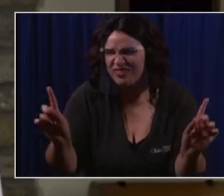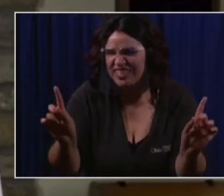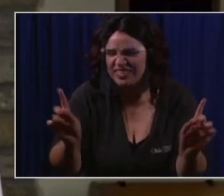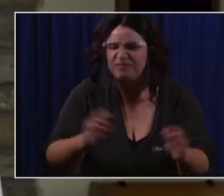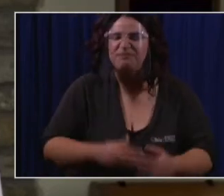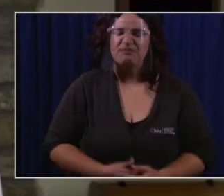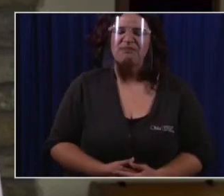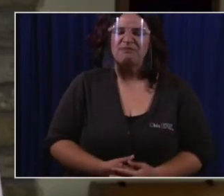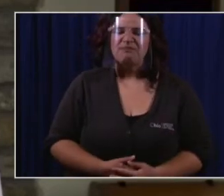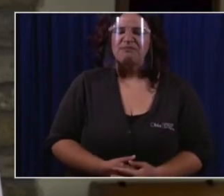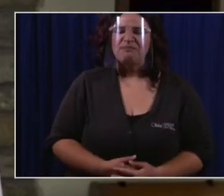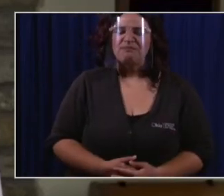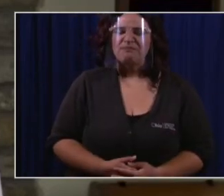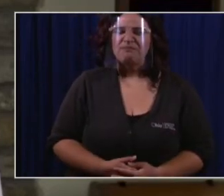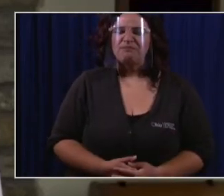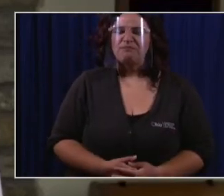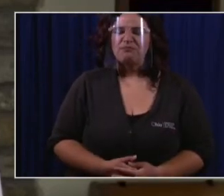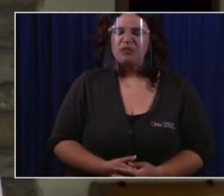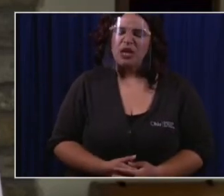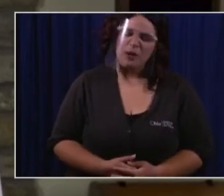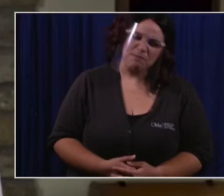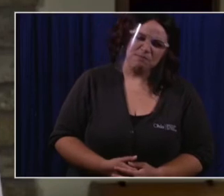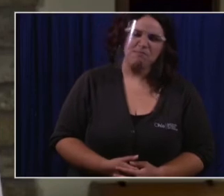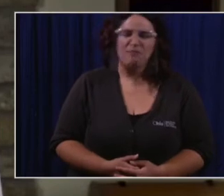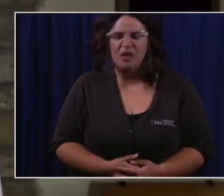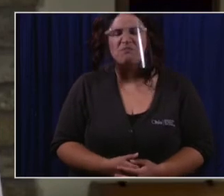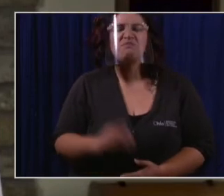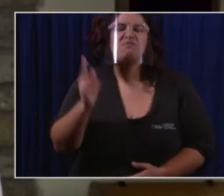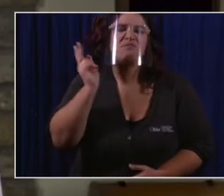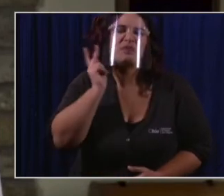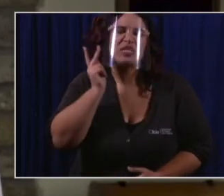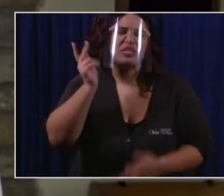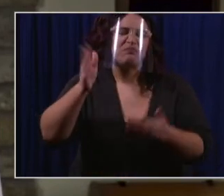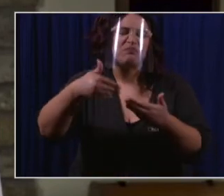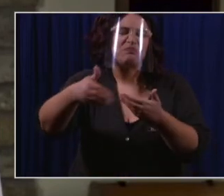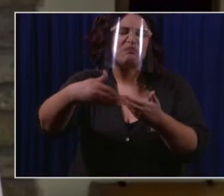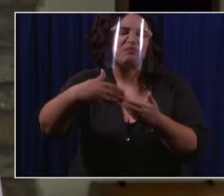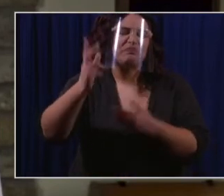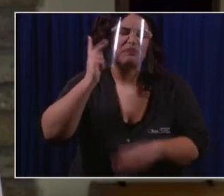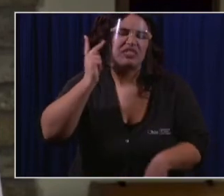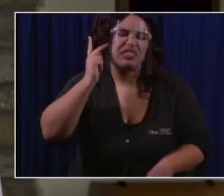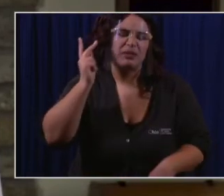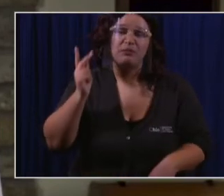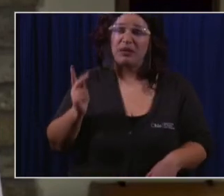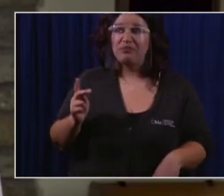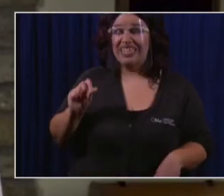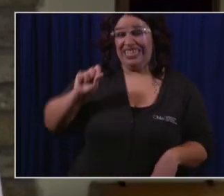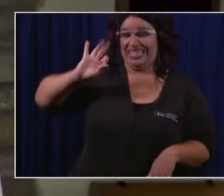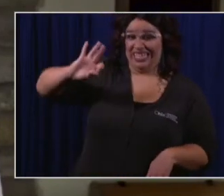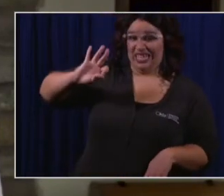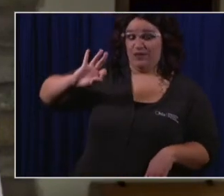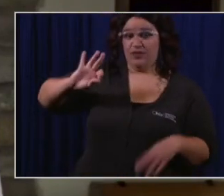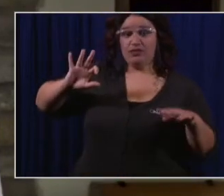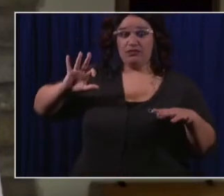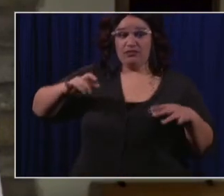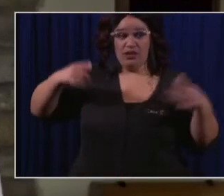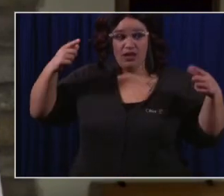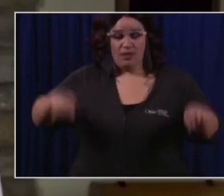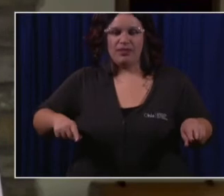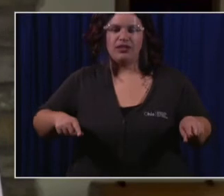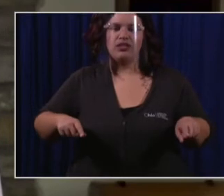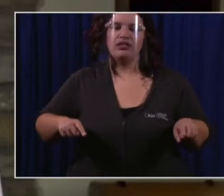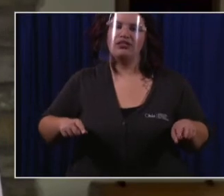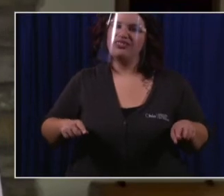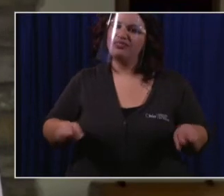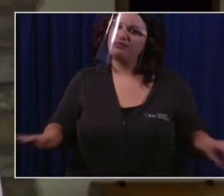come, and we'll see. But we're going to have it. It's going to have to be spread out, and we're going to have to, be